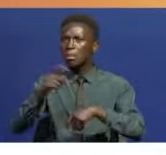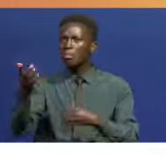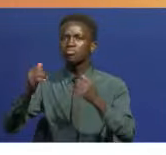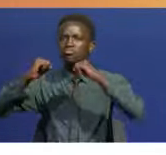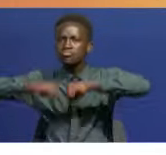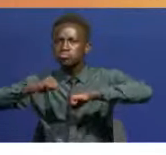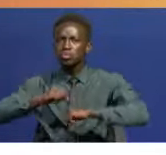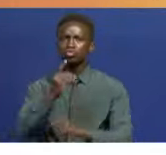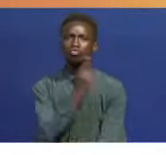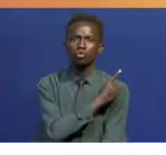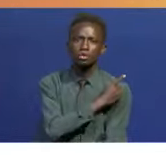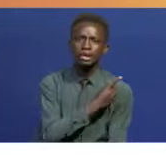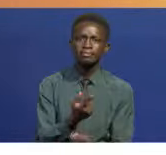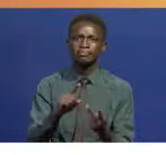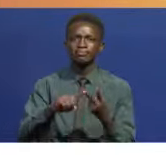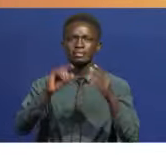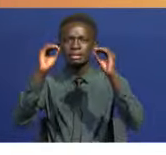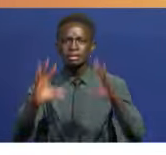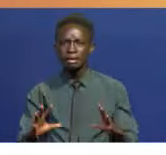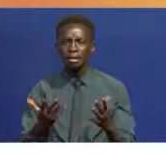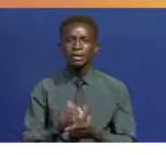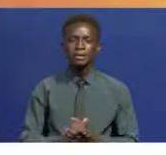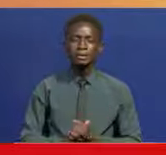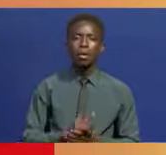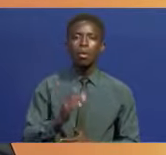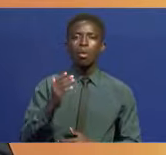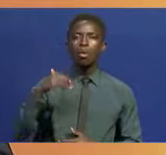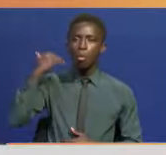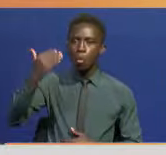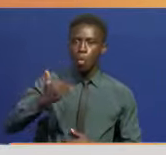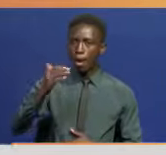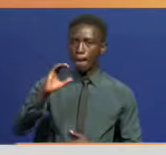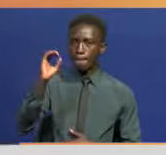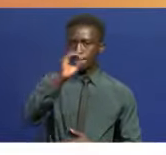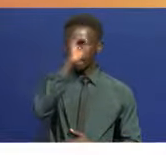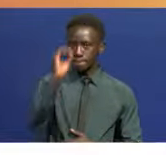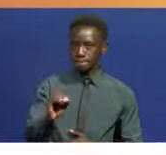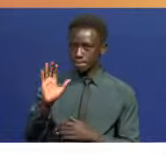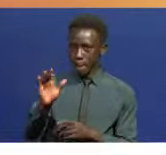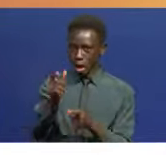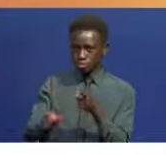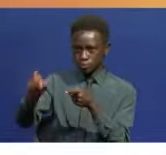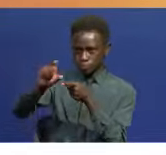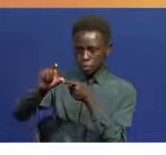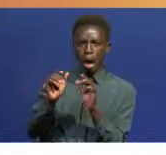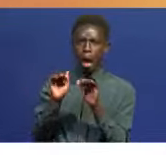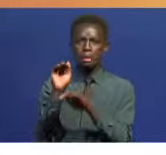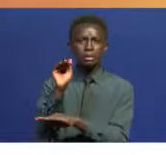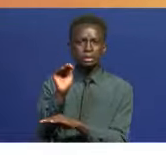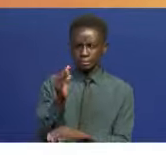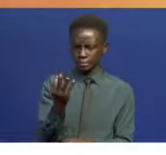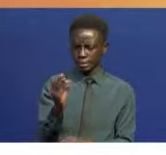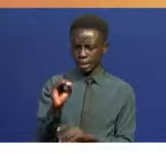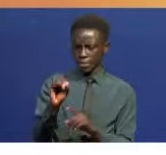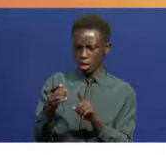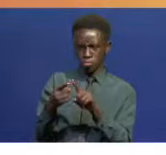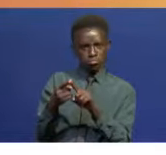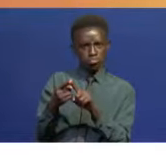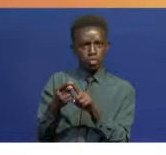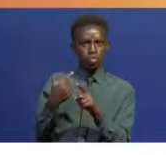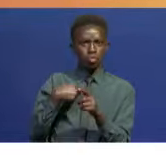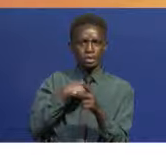teachers, and all that, they usually have a percentage of increase. Towards that 30,000, where can we start? Can we say we